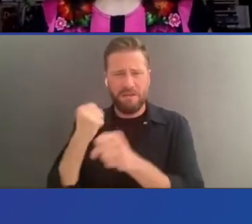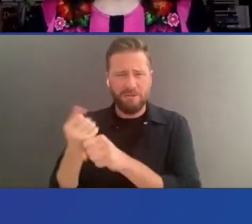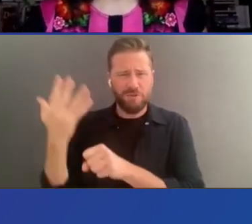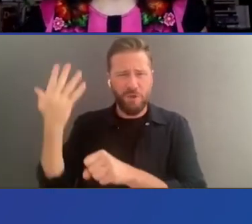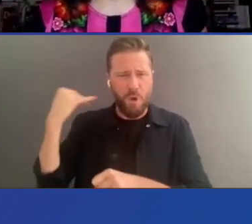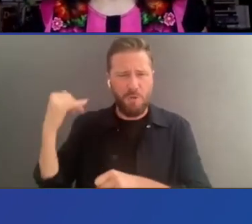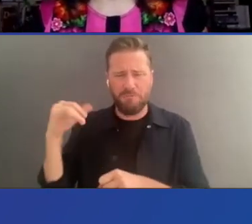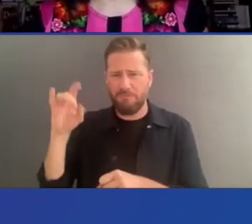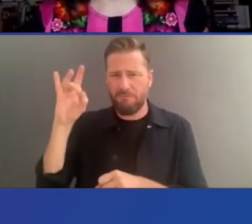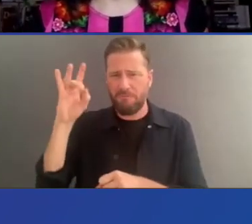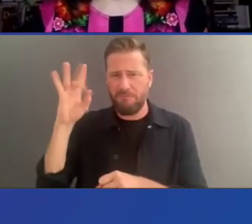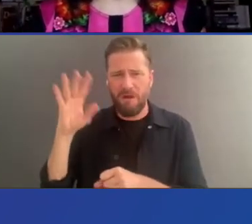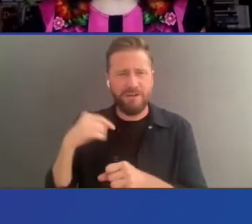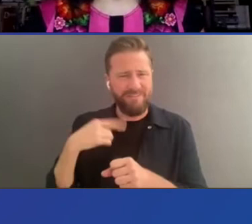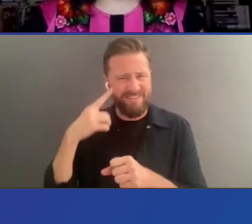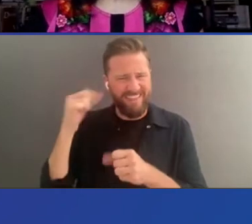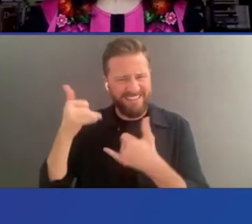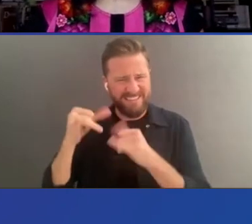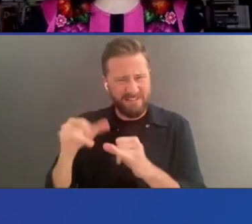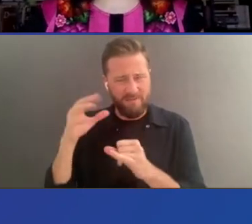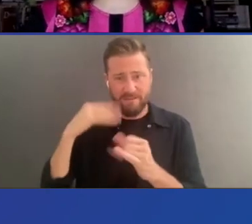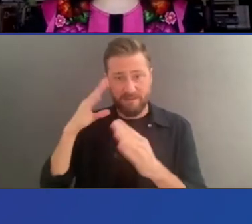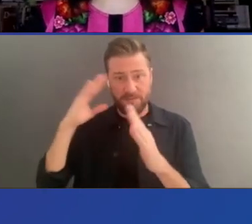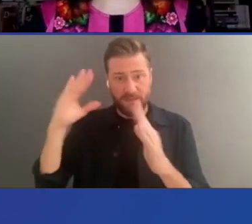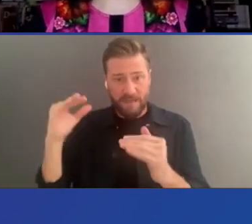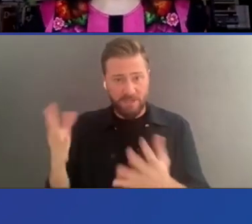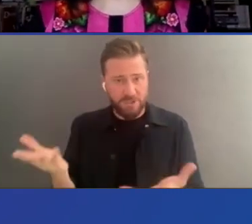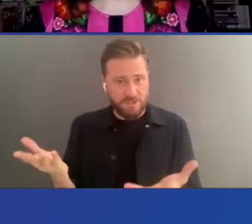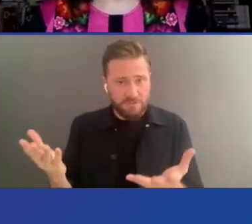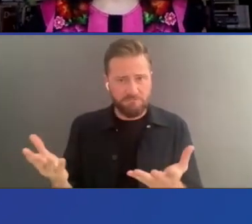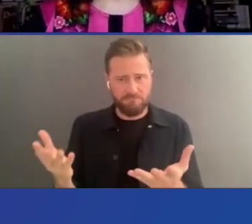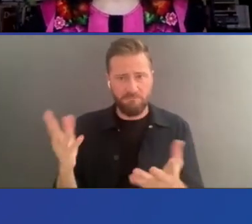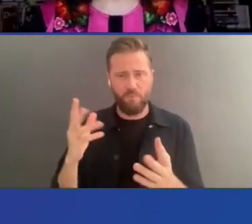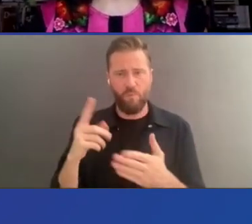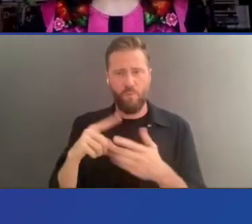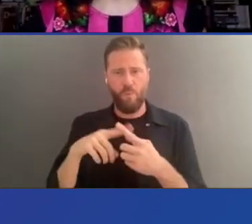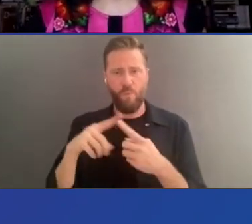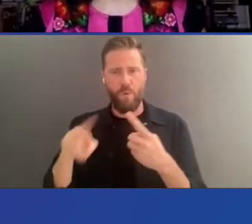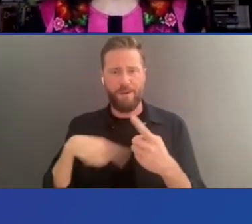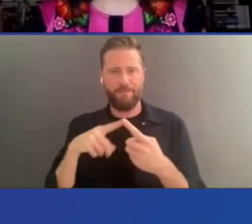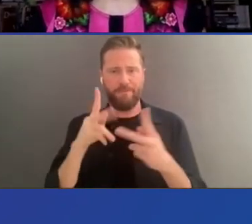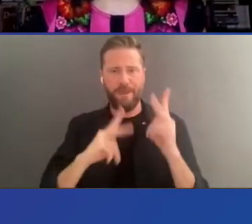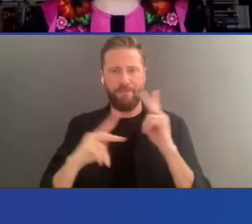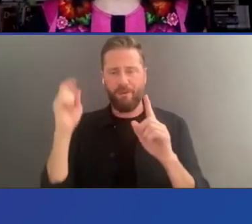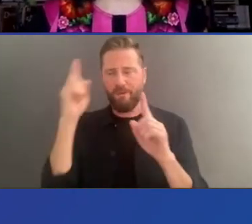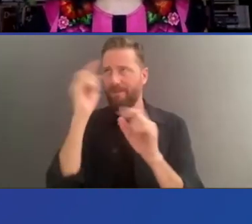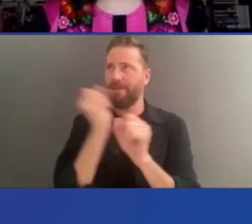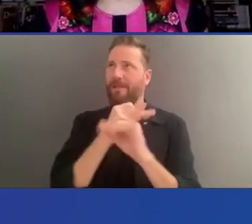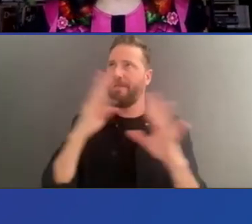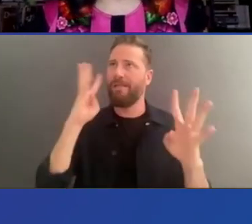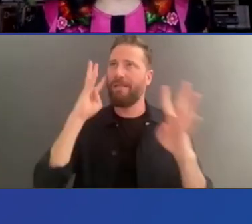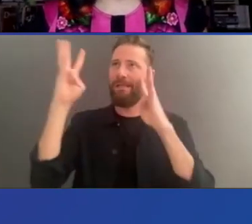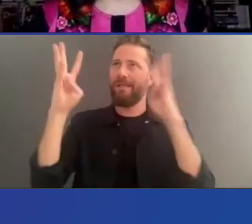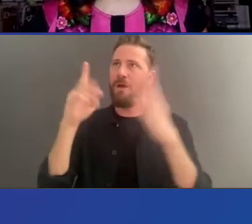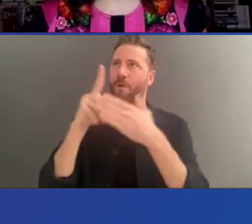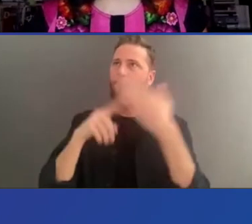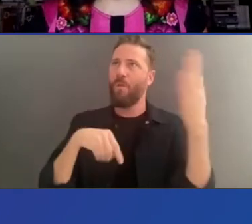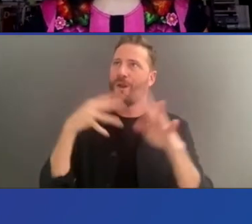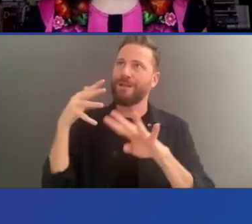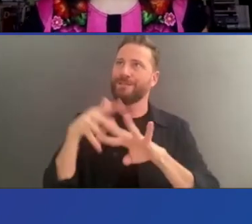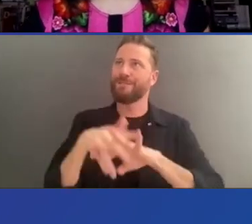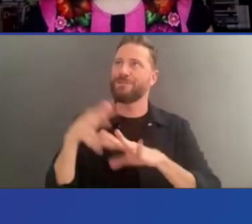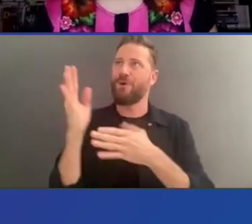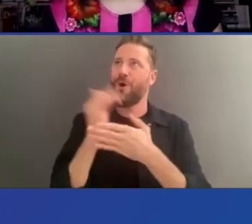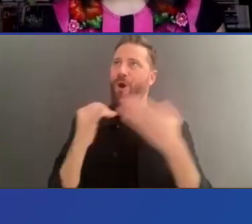know, that's still the expectation, you know, whatever people's fantasy of, you know, indigenous art